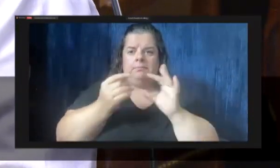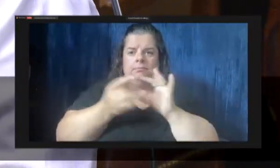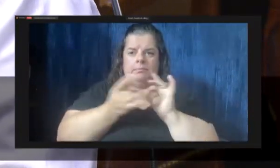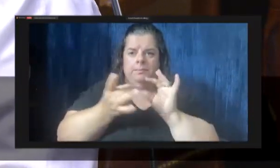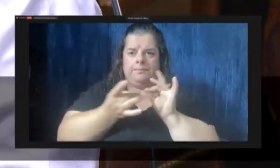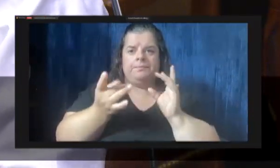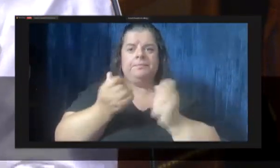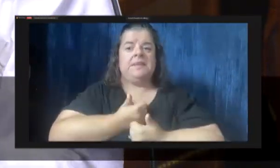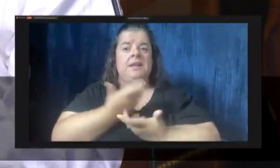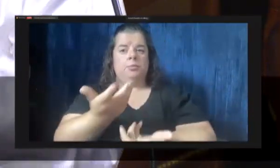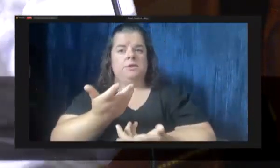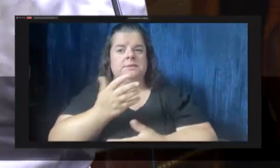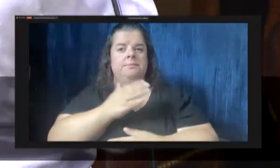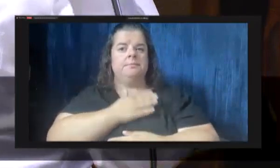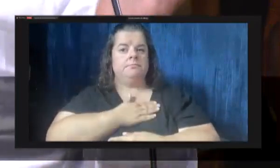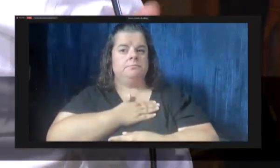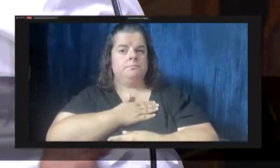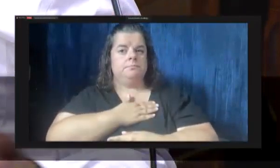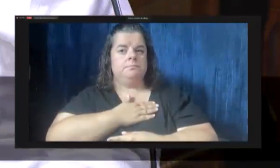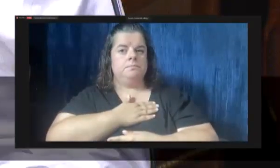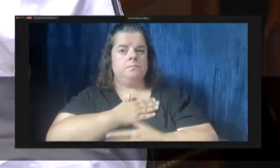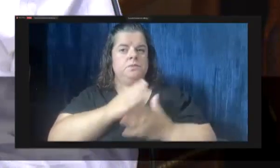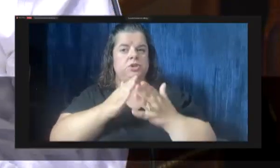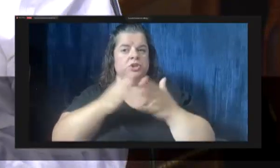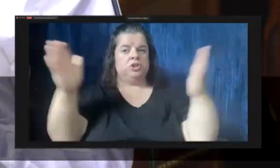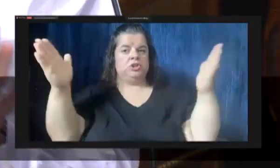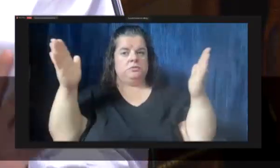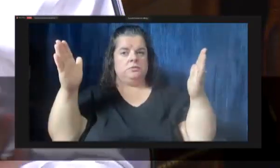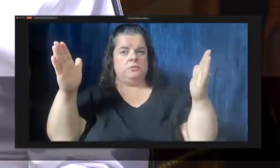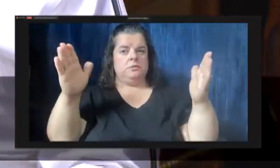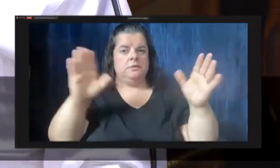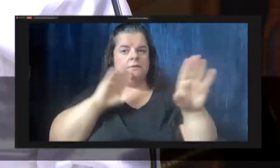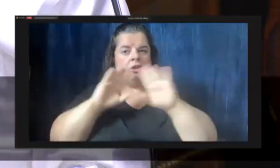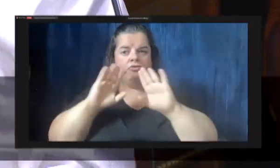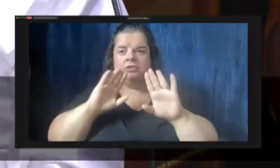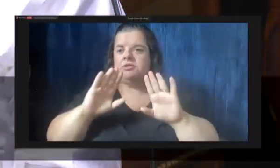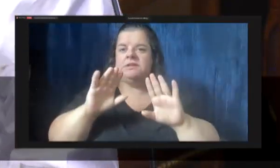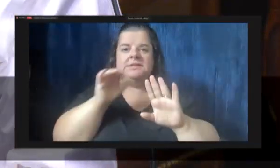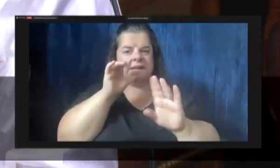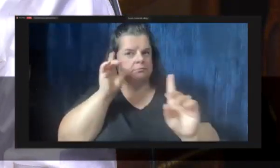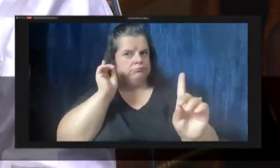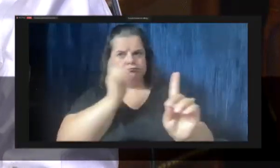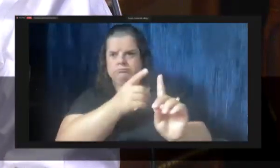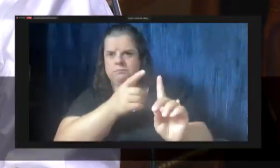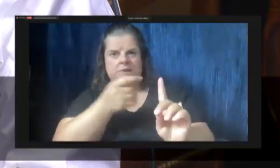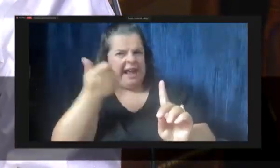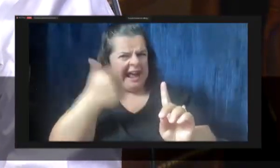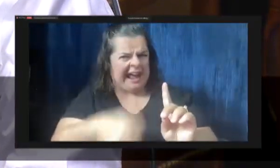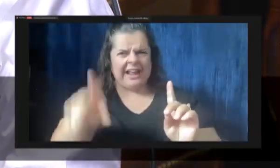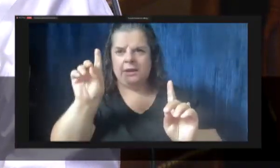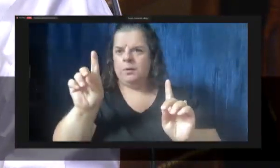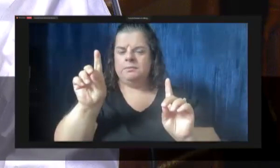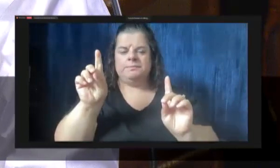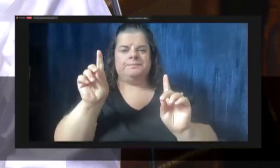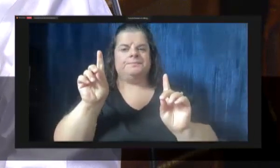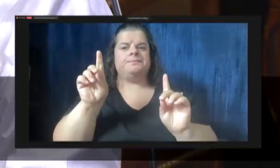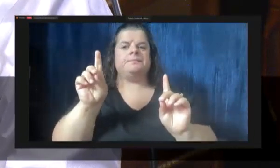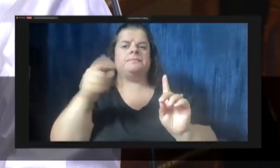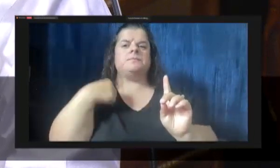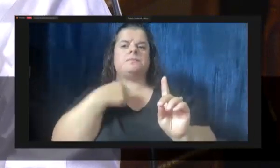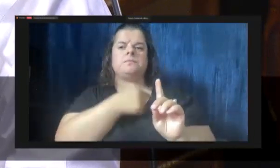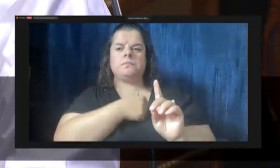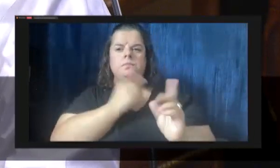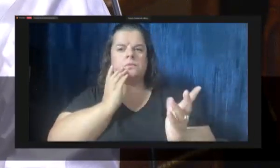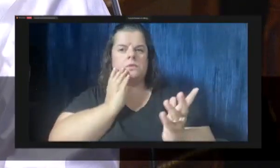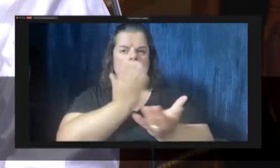expressing my universal frustration. This is not aimed at anyone in particular, in that we've gotten to this